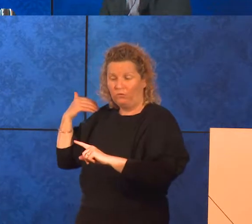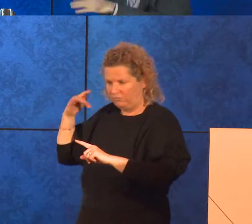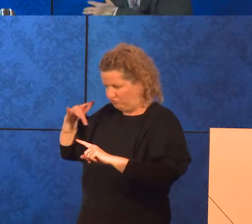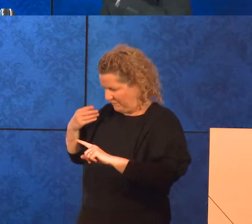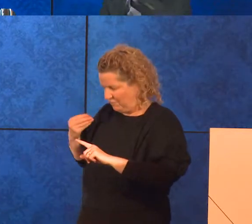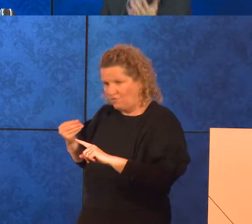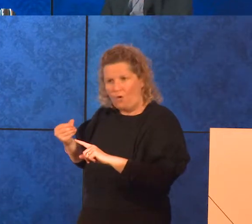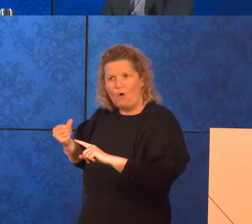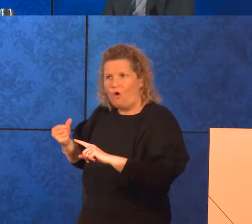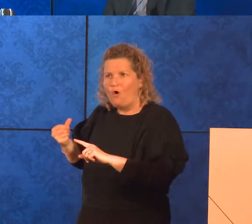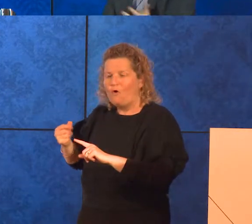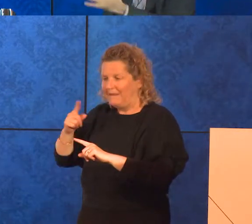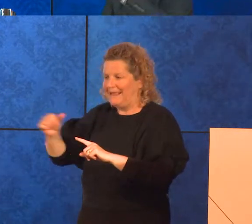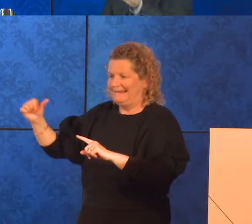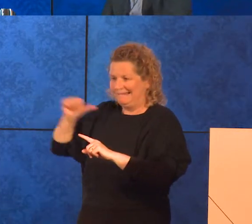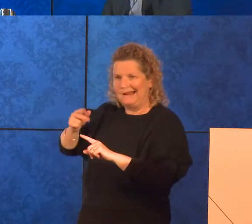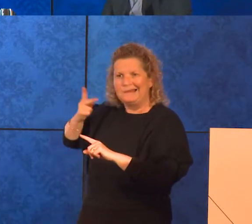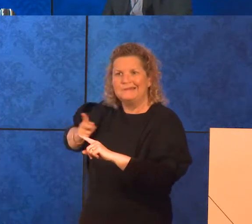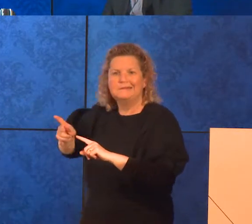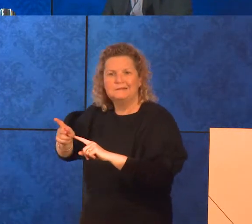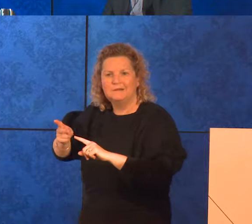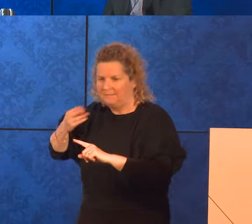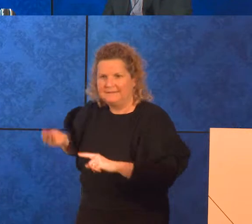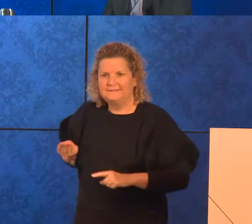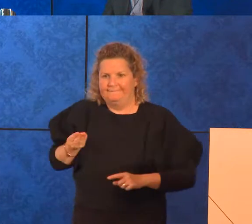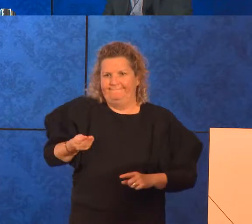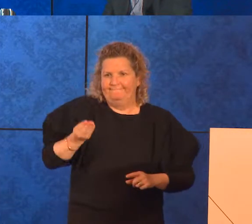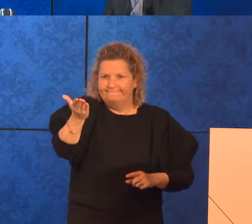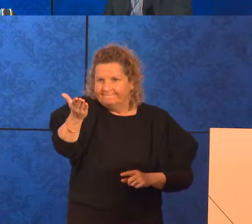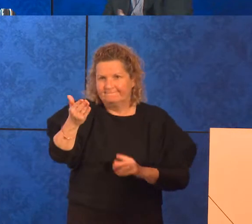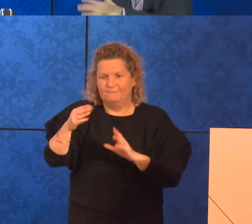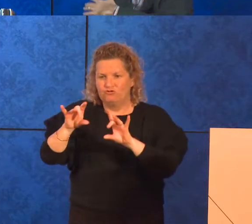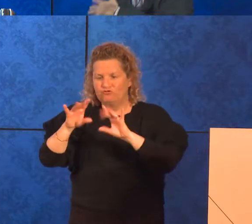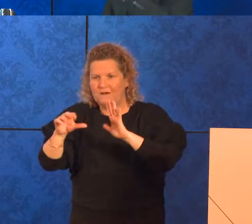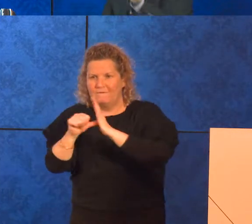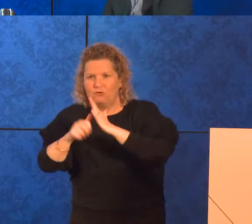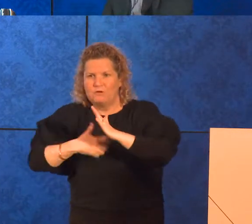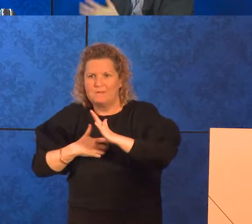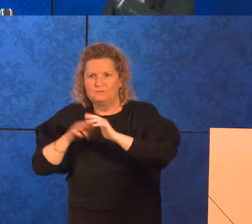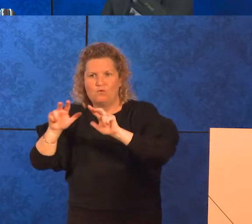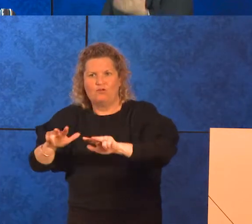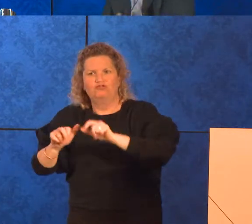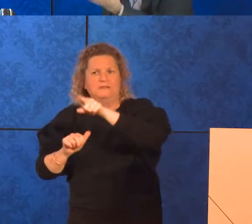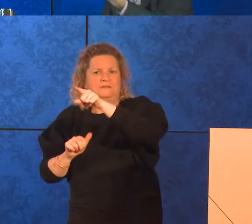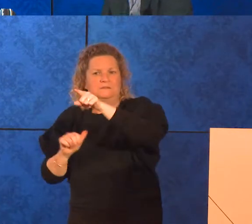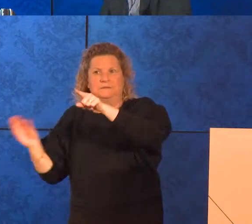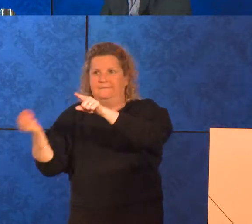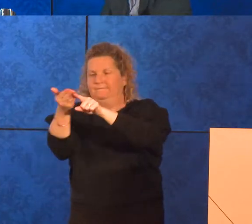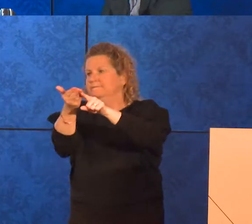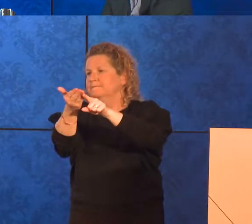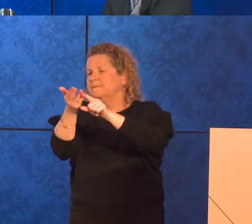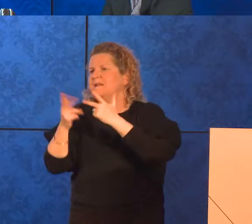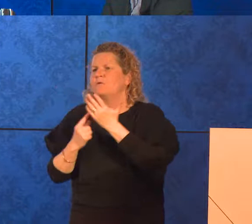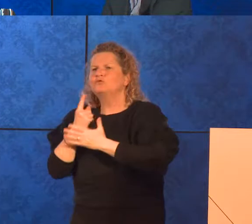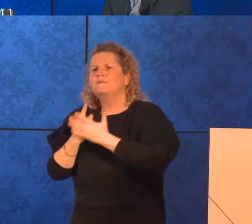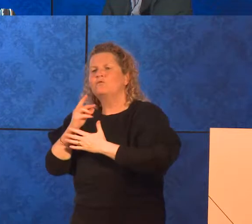resolved satisfactorily, you can go back now and have it looked at again by the Australian Financial Complaints Authority. So that gives another opportunity for